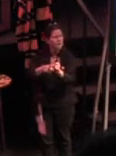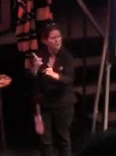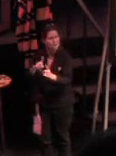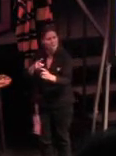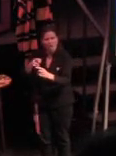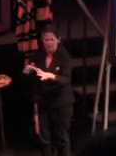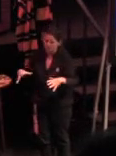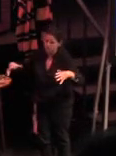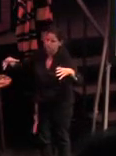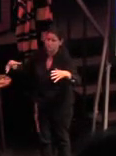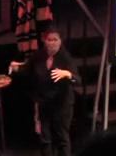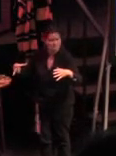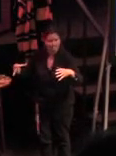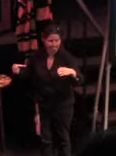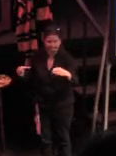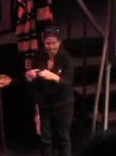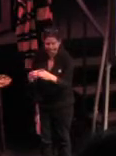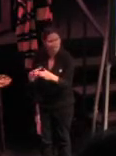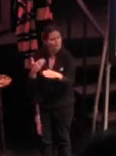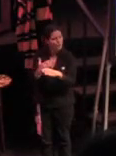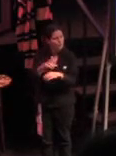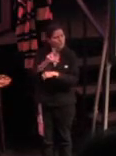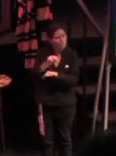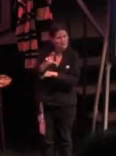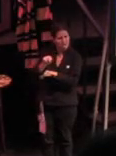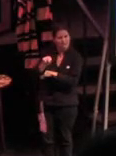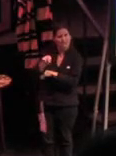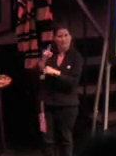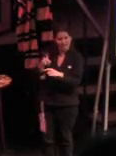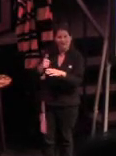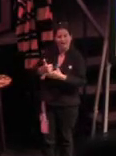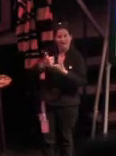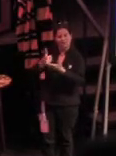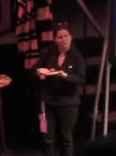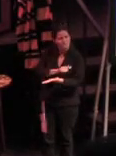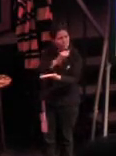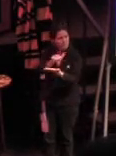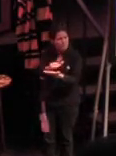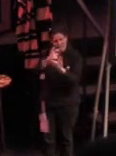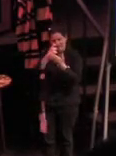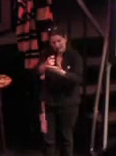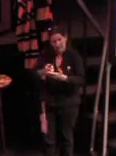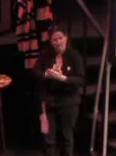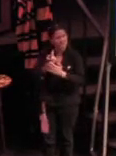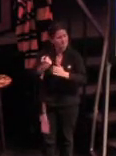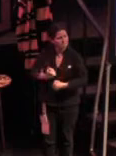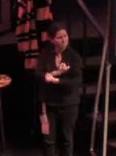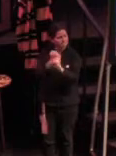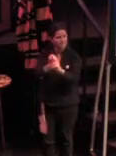they need in order to go out. And then we support them to do the ripple effect. And I think that's also how you make the change.